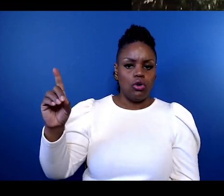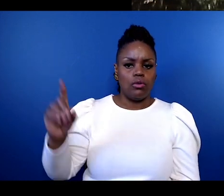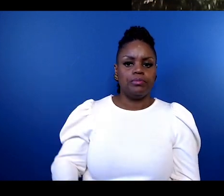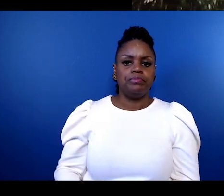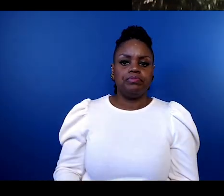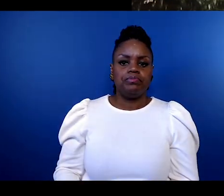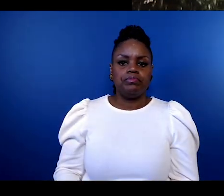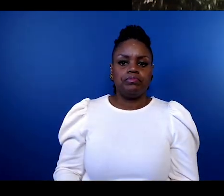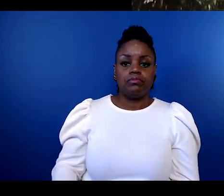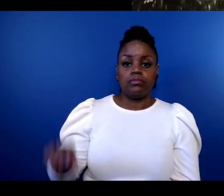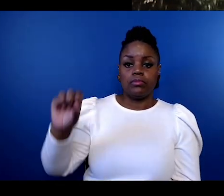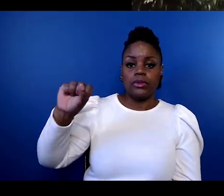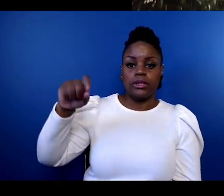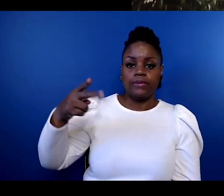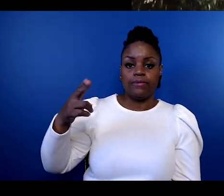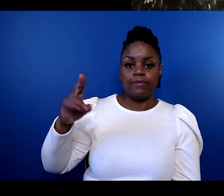Next is down dog.